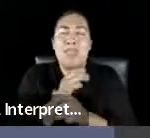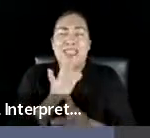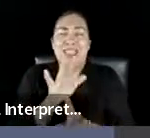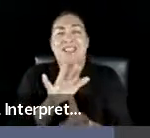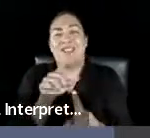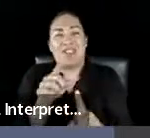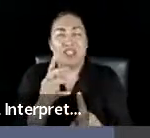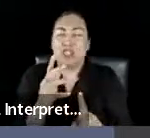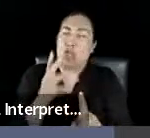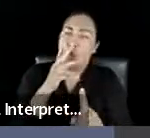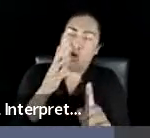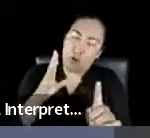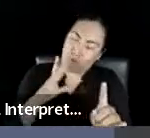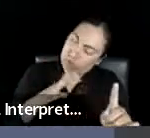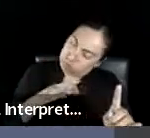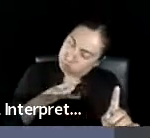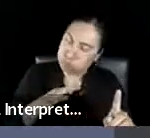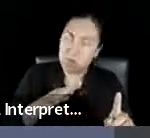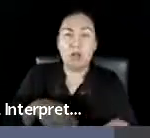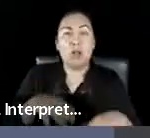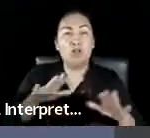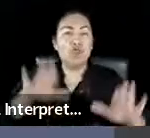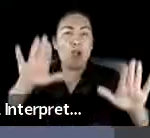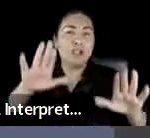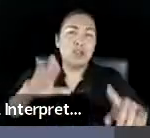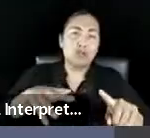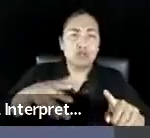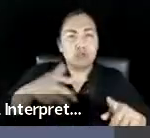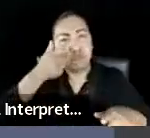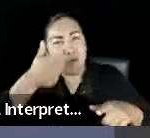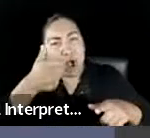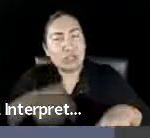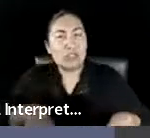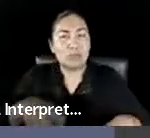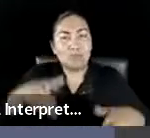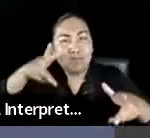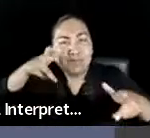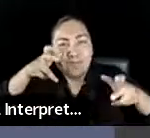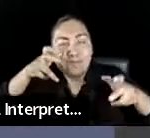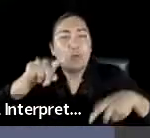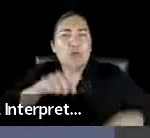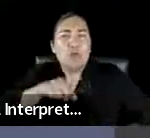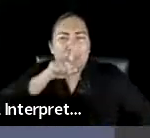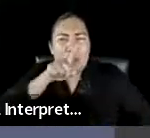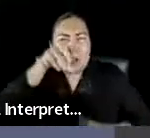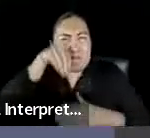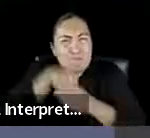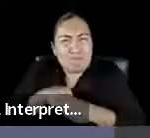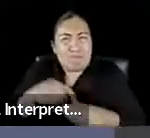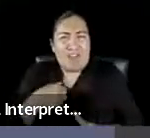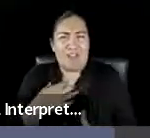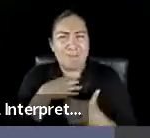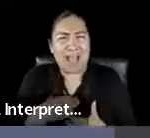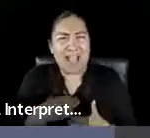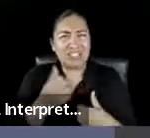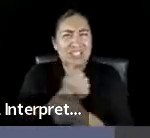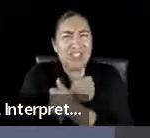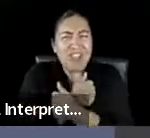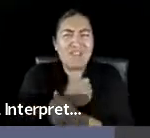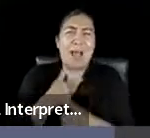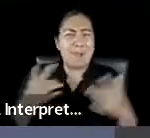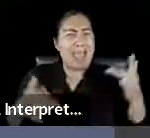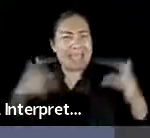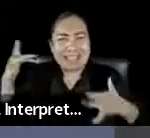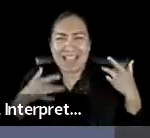just such a great thing to watch and listen to because you really have a passion and a love, and I'm just excited and thankful